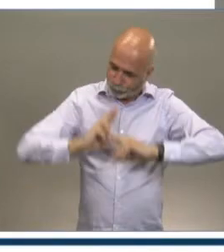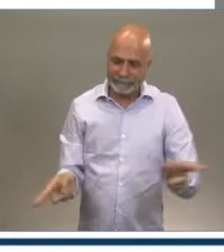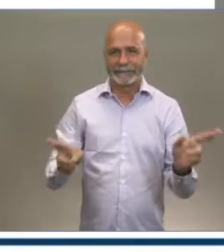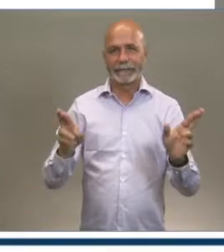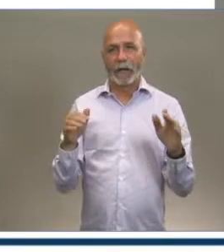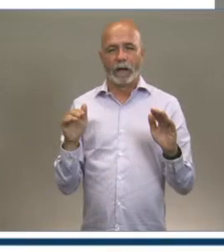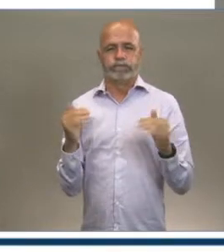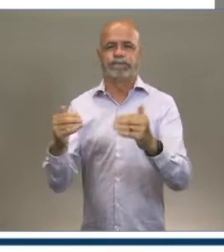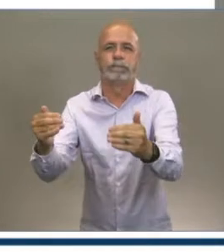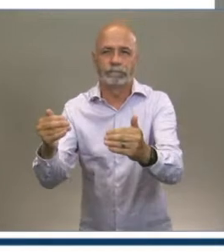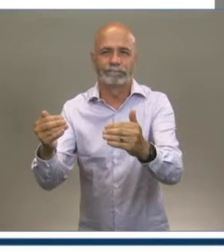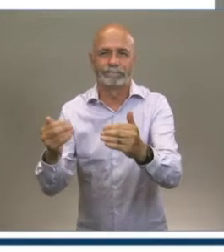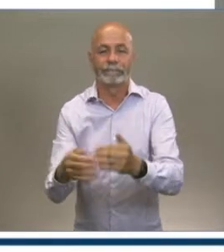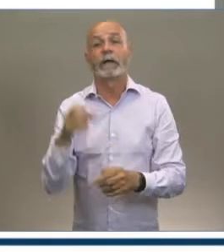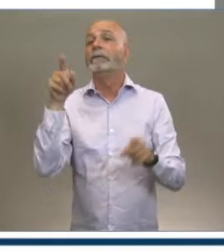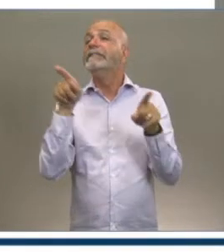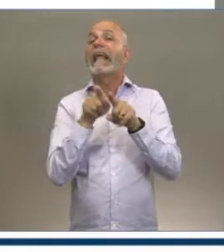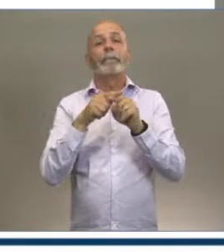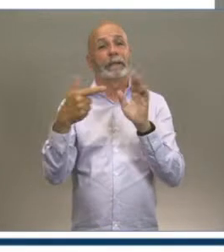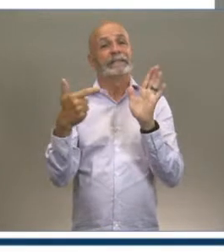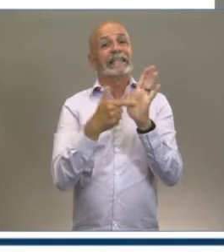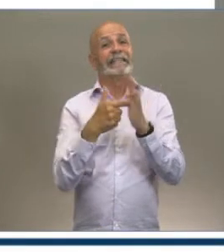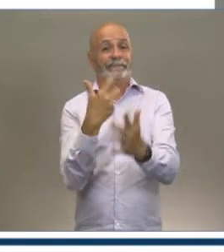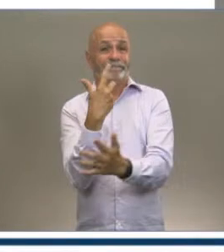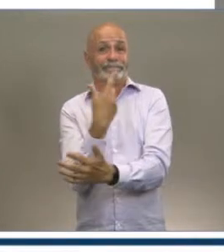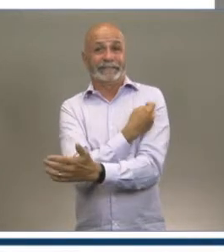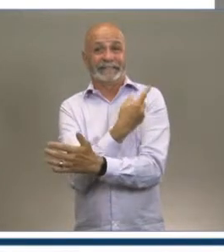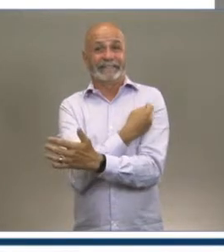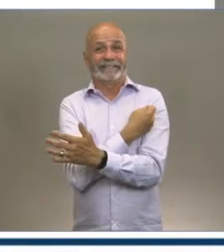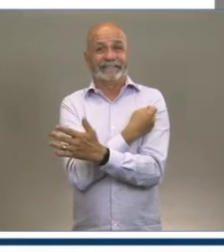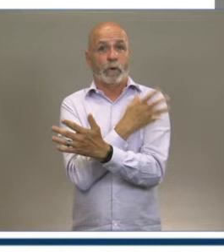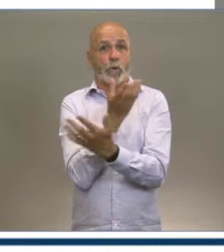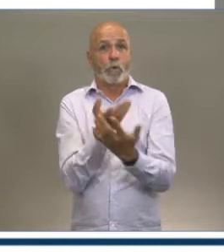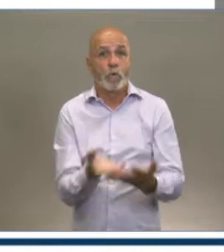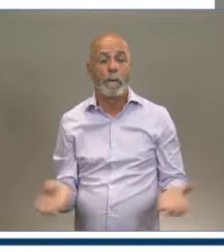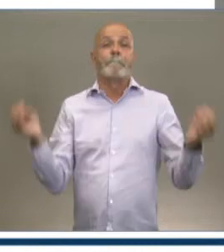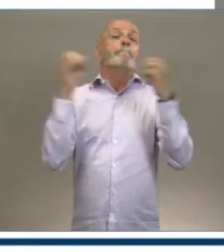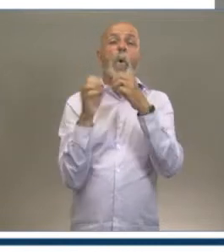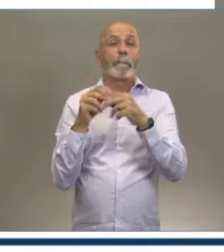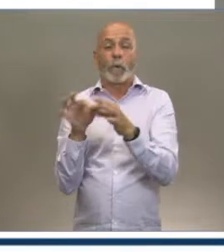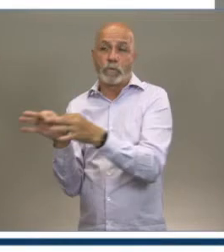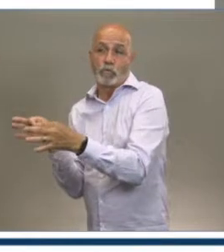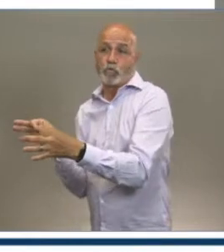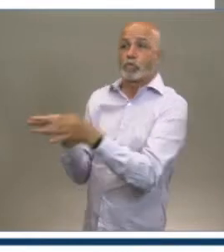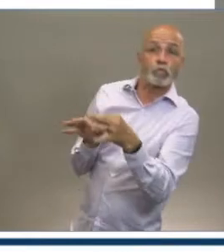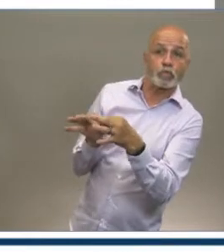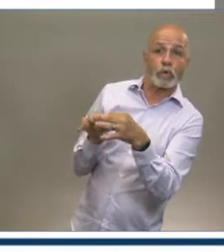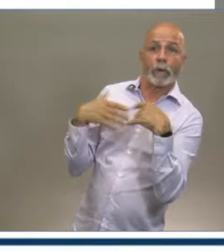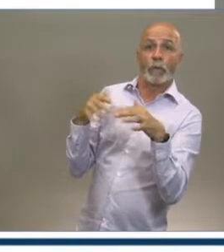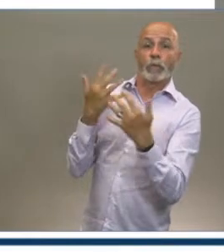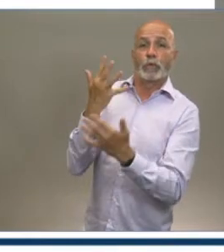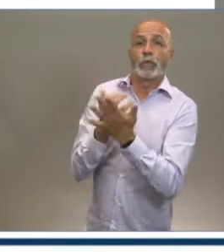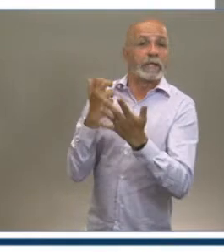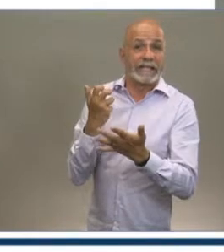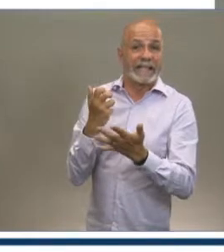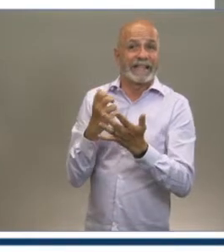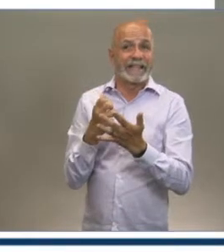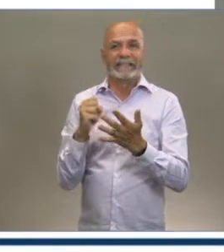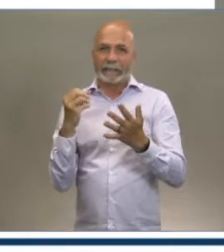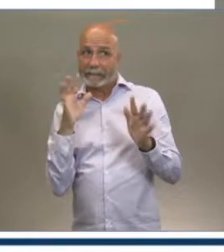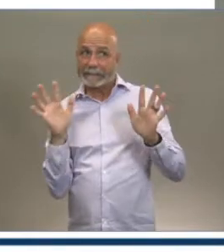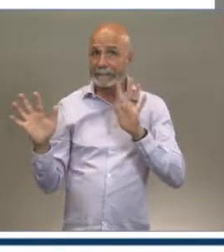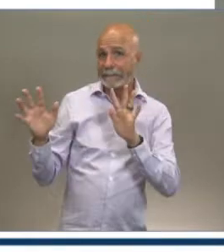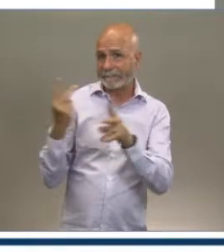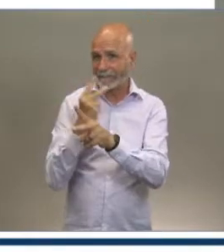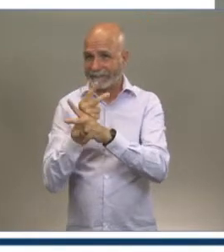second doses, but in a much tighter time frame. Our vaccine rollout is a marathon, and we should focus not on